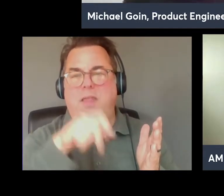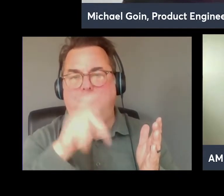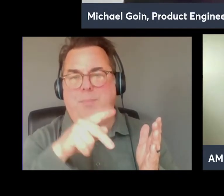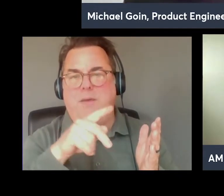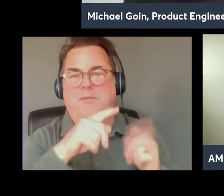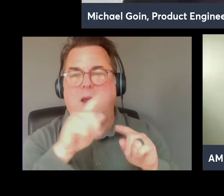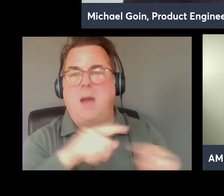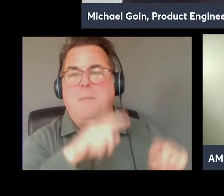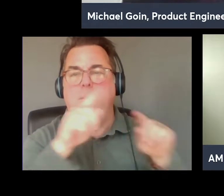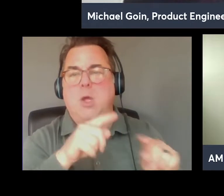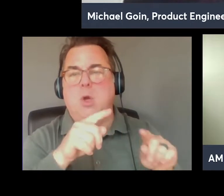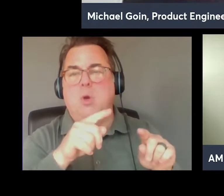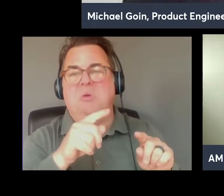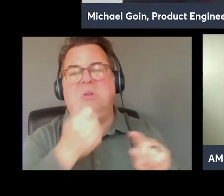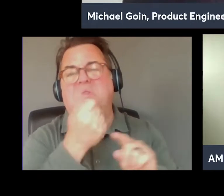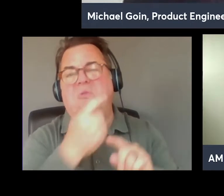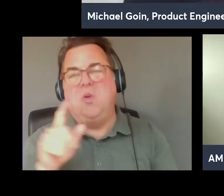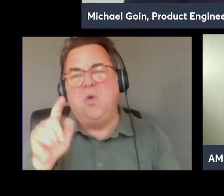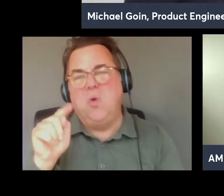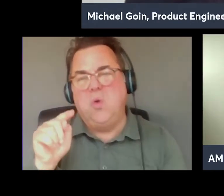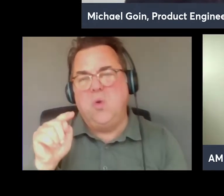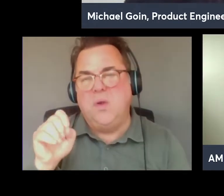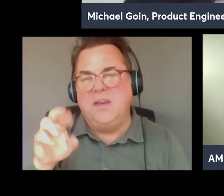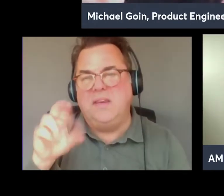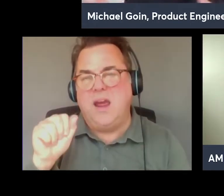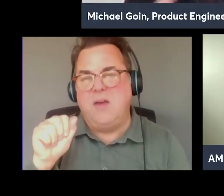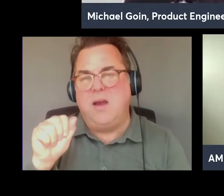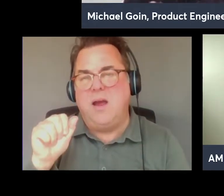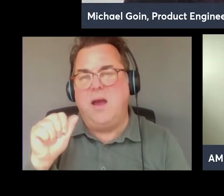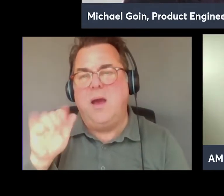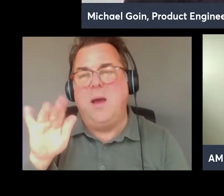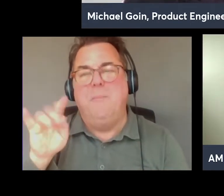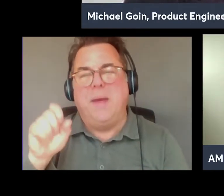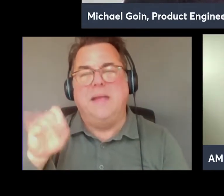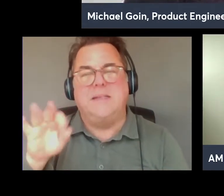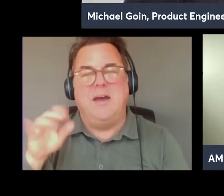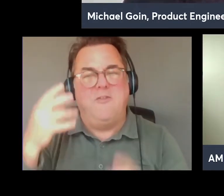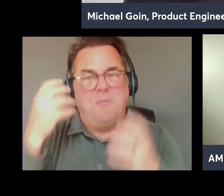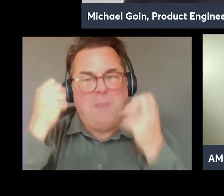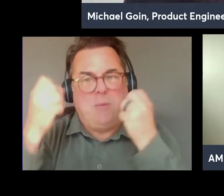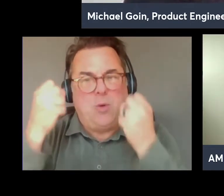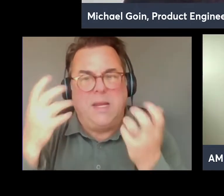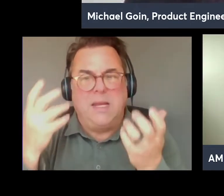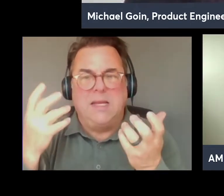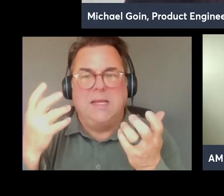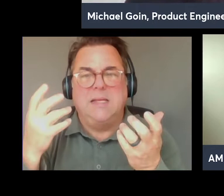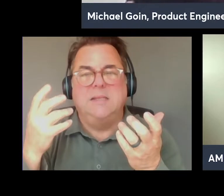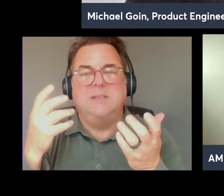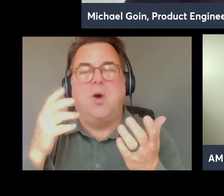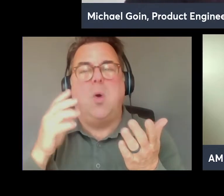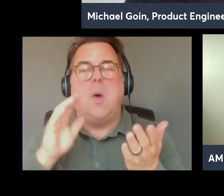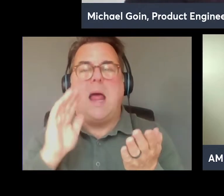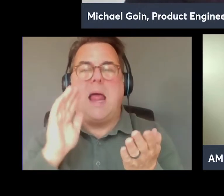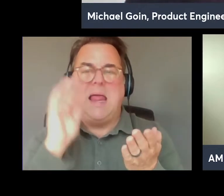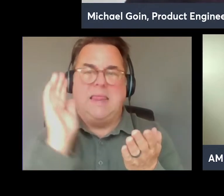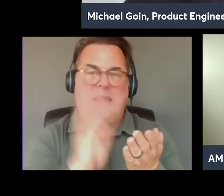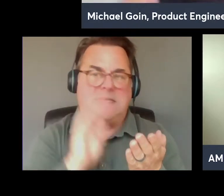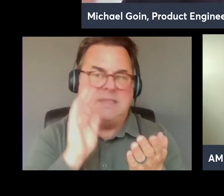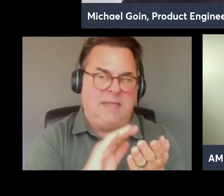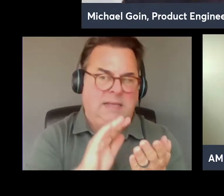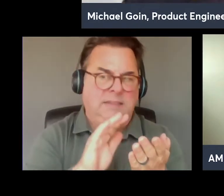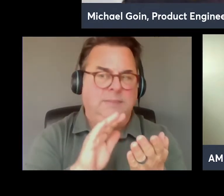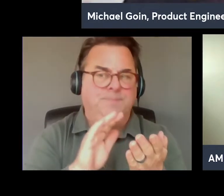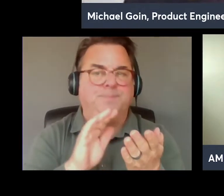couple terabytes of memory here and there. So it's orders of magnitude less memory compared to orders of magnitude